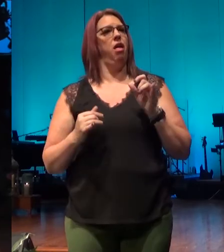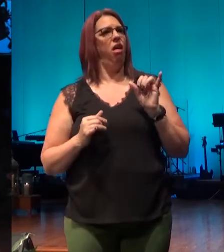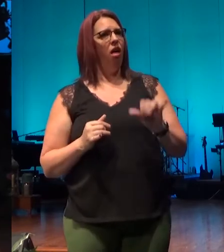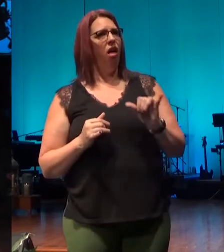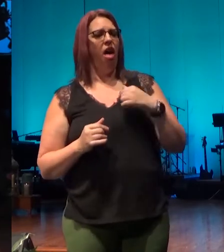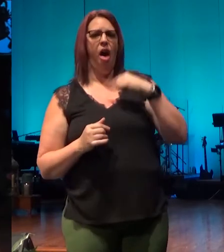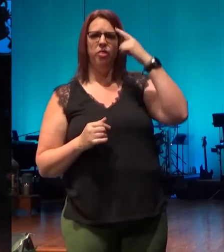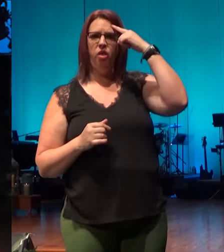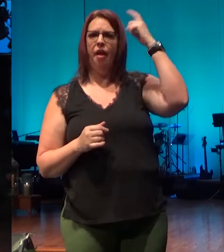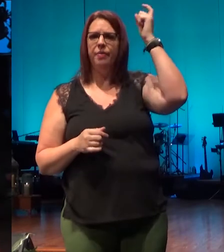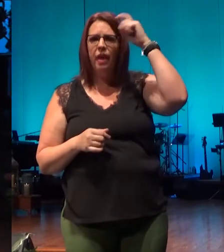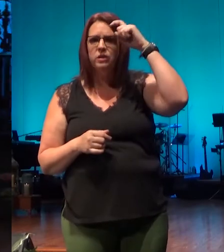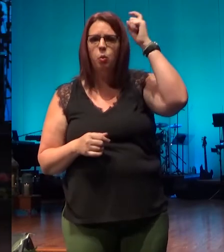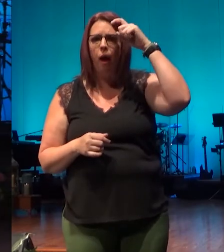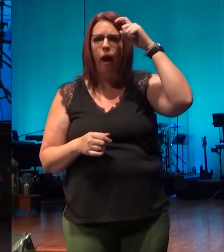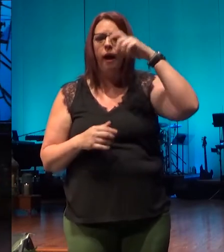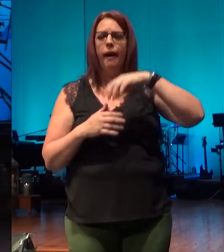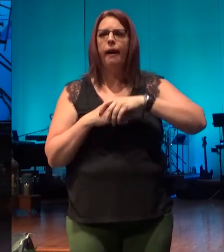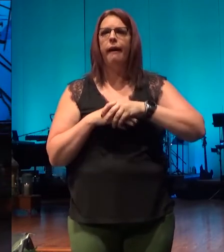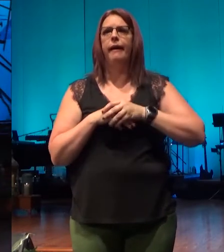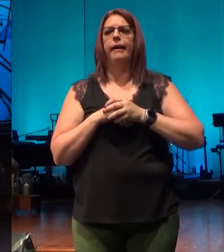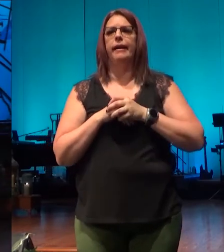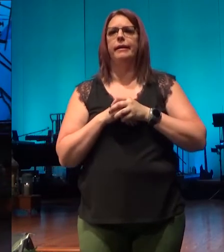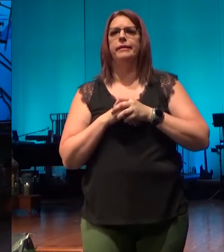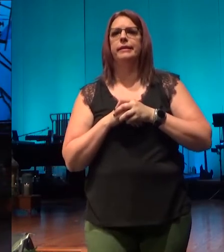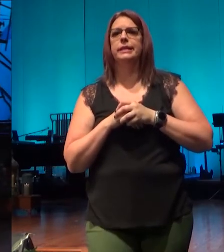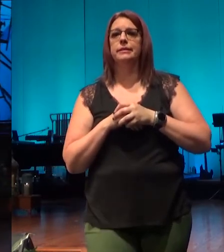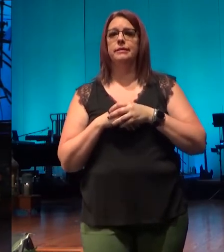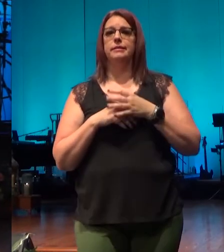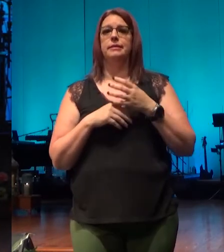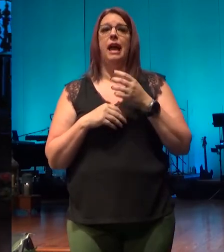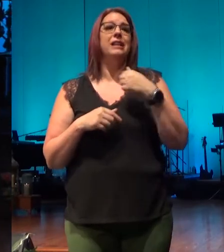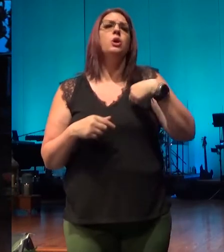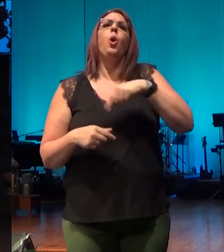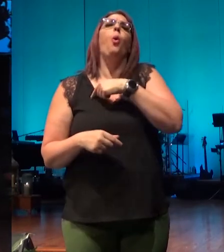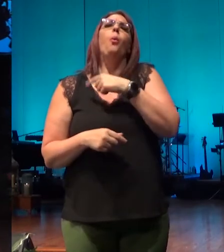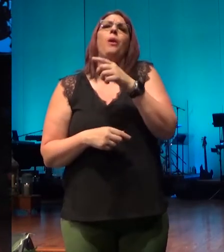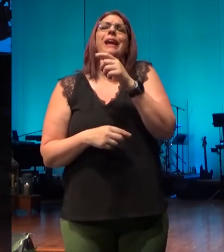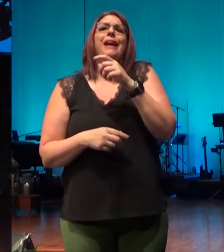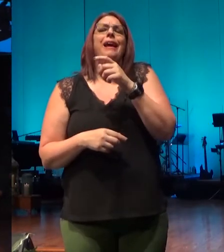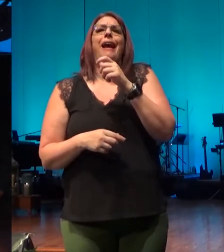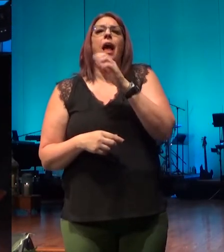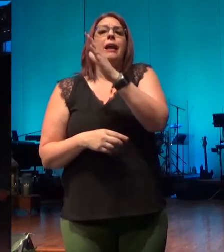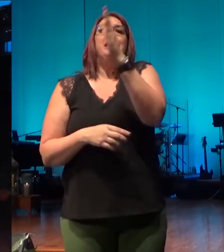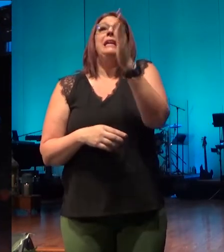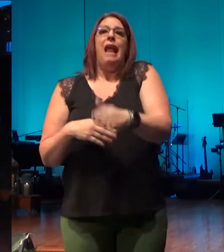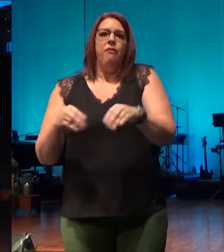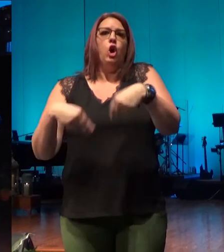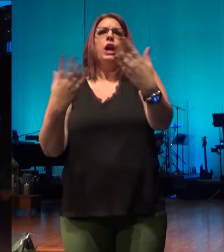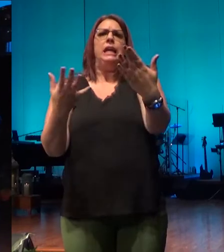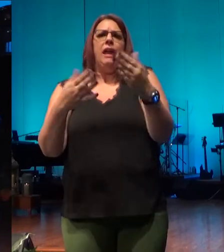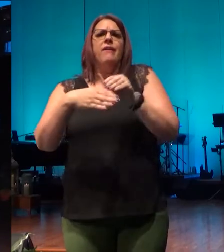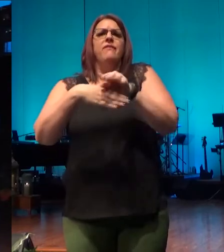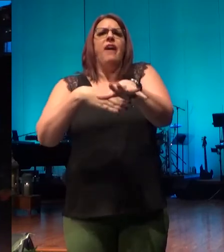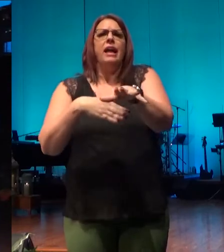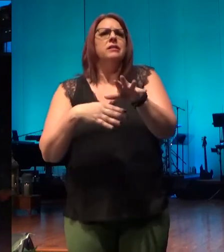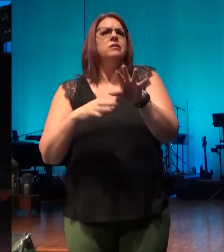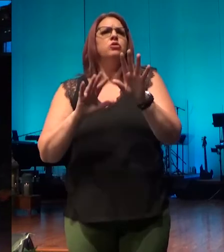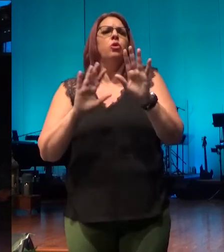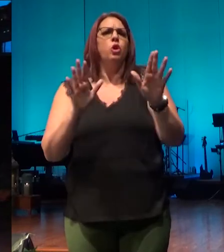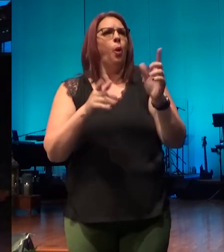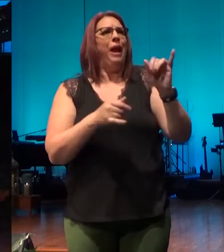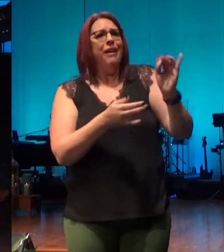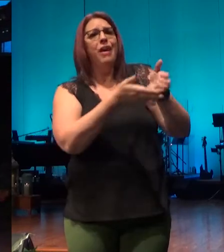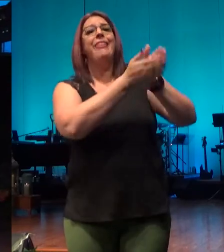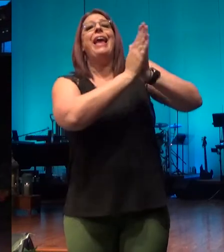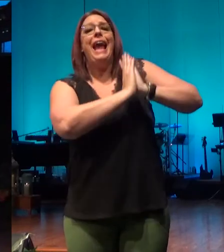advice, it is a form of criticism. Now, it's not that we never give advice. It's just that if someone asks for our advice, of course we share it. If